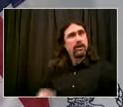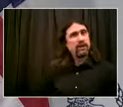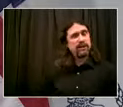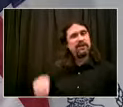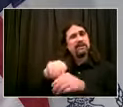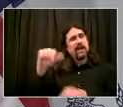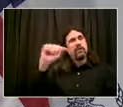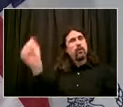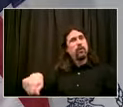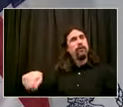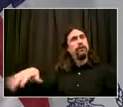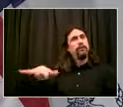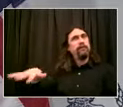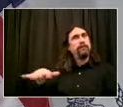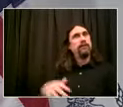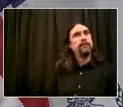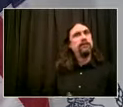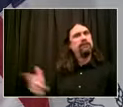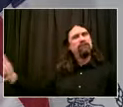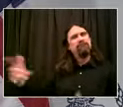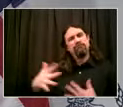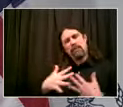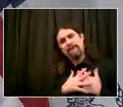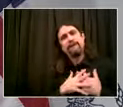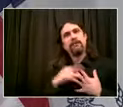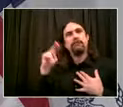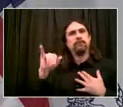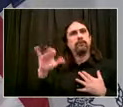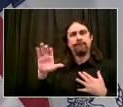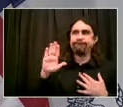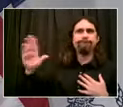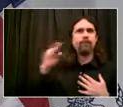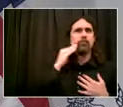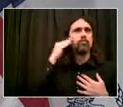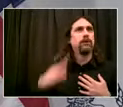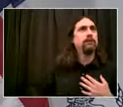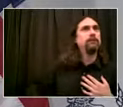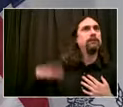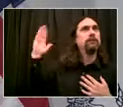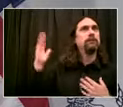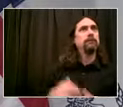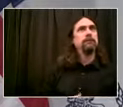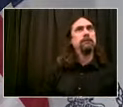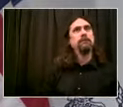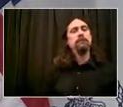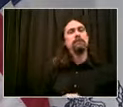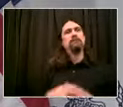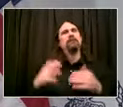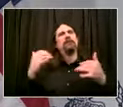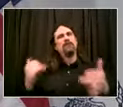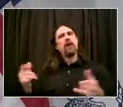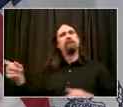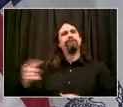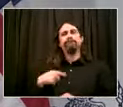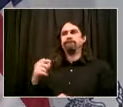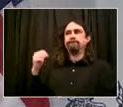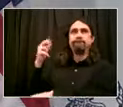as recovery czar, help us take a big step forward in 2021. My pleasure to introduce my new senior